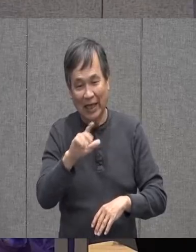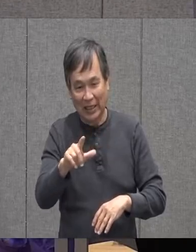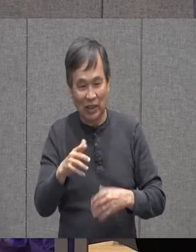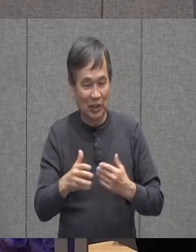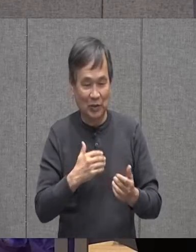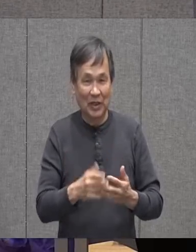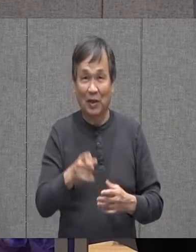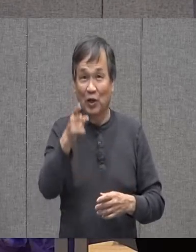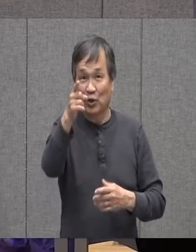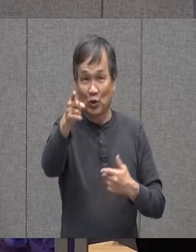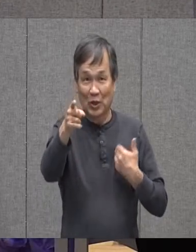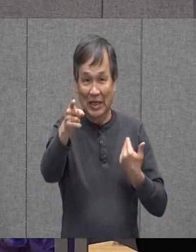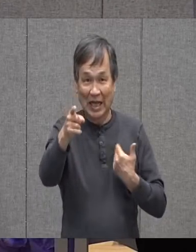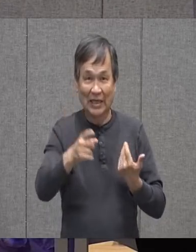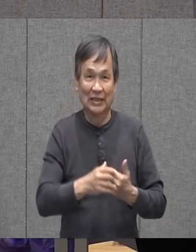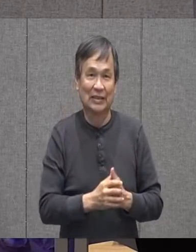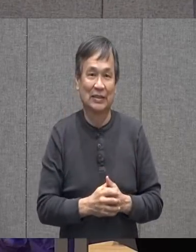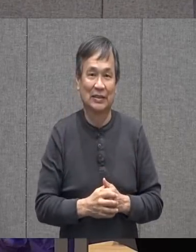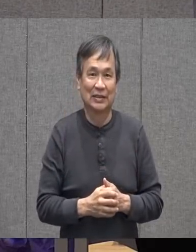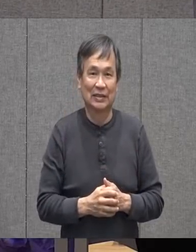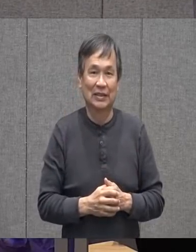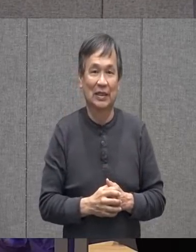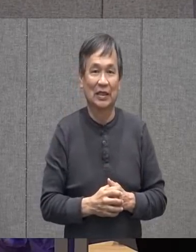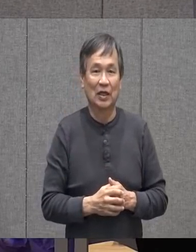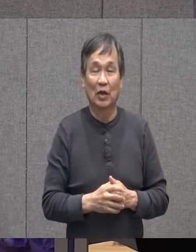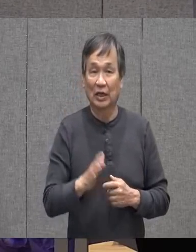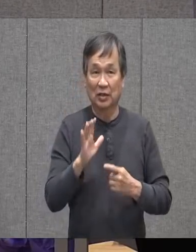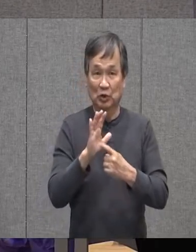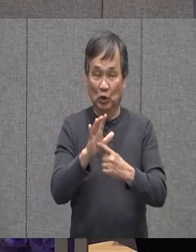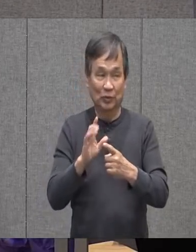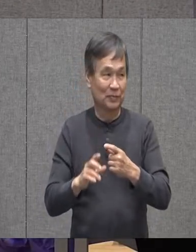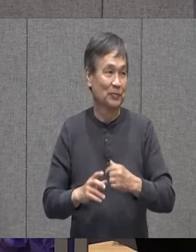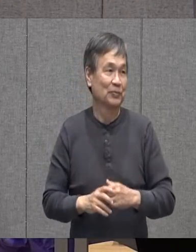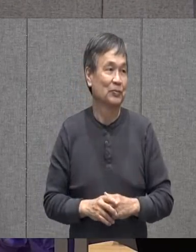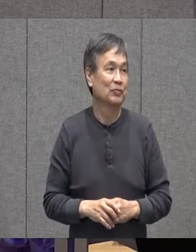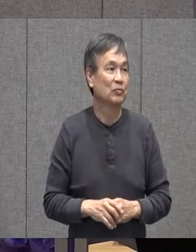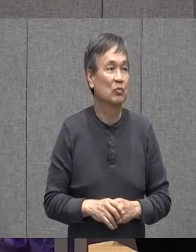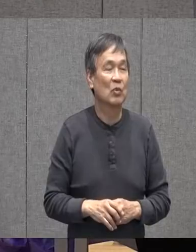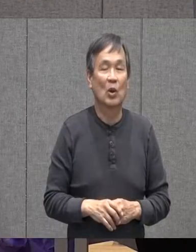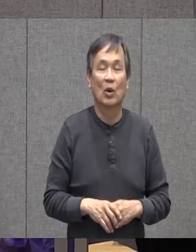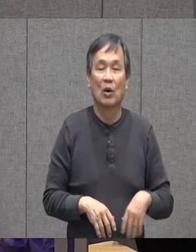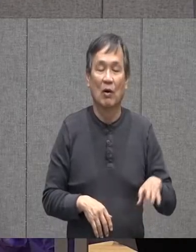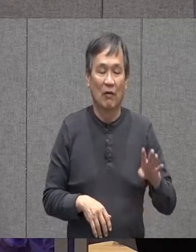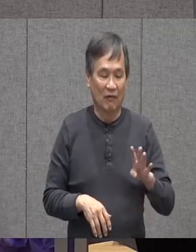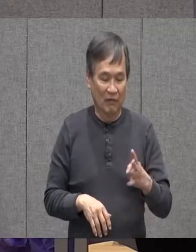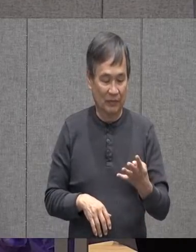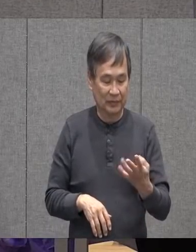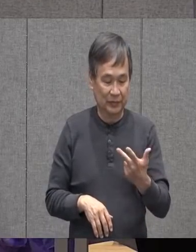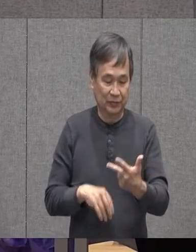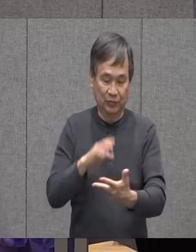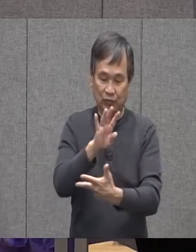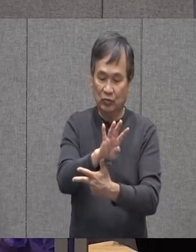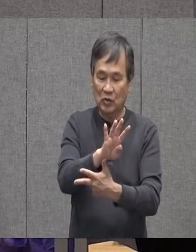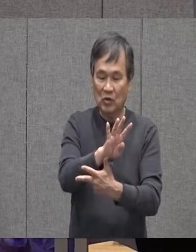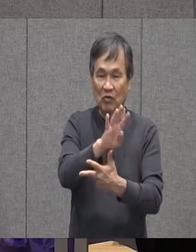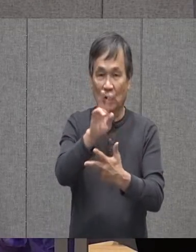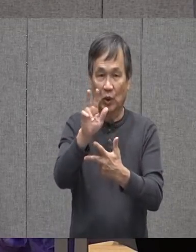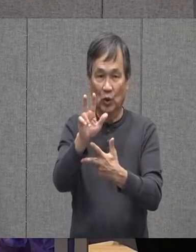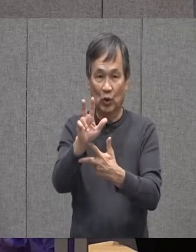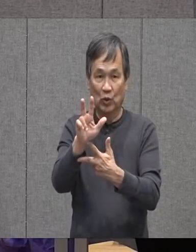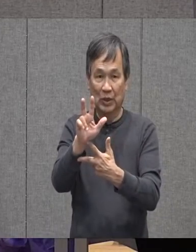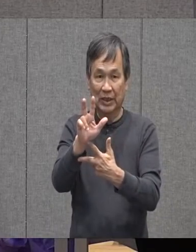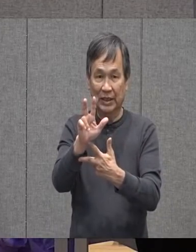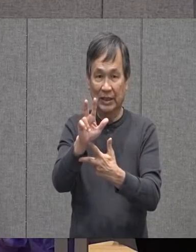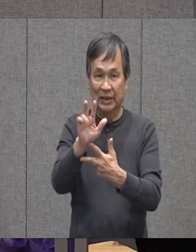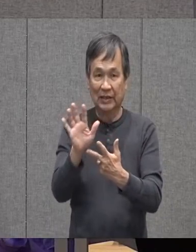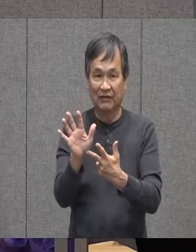at home. Sometimes it's hard going over that hill. All right, I have a 4, I have a 3, and I have